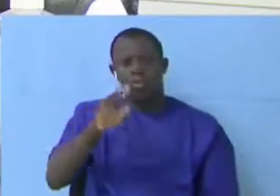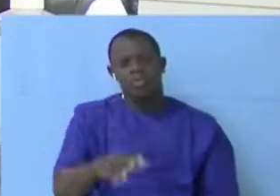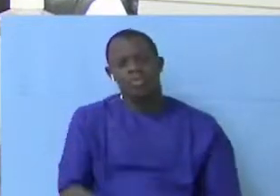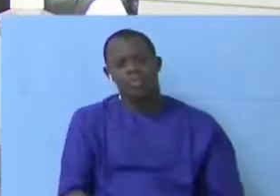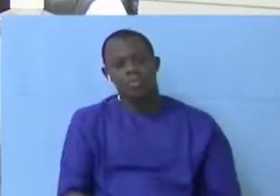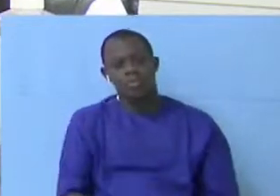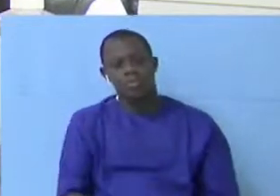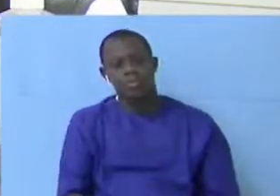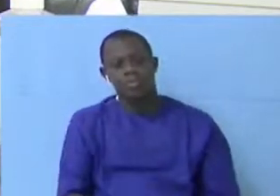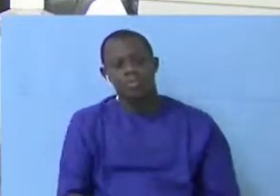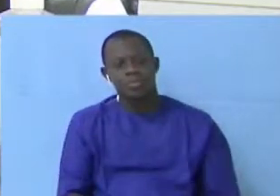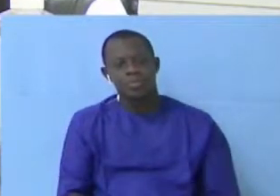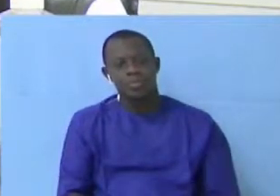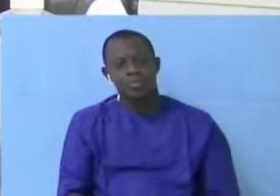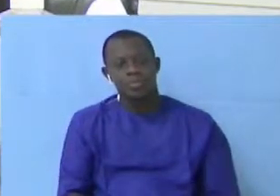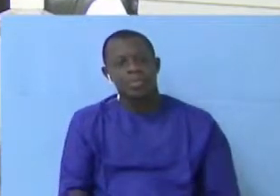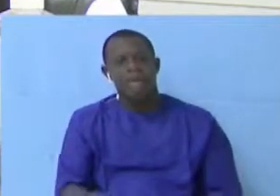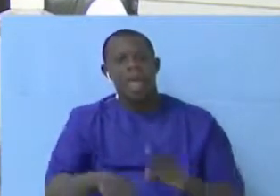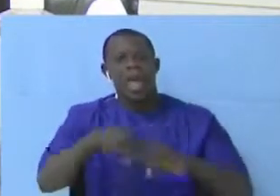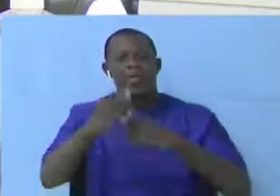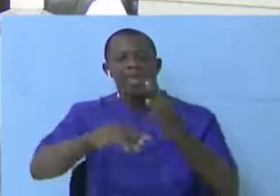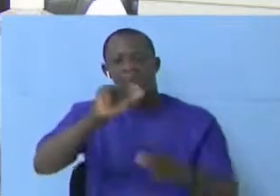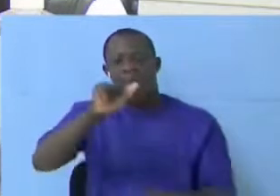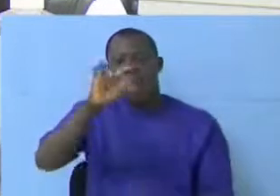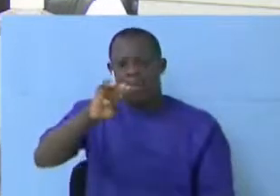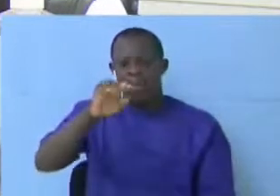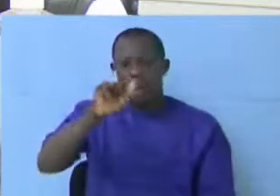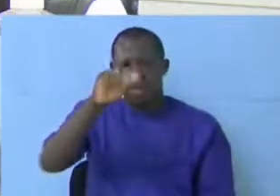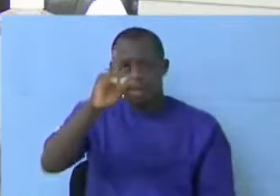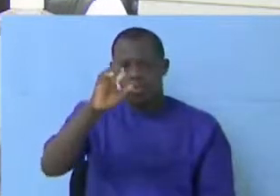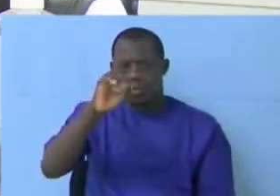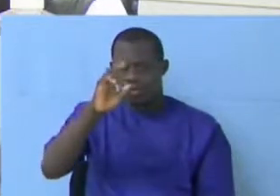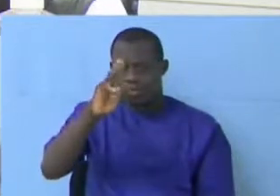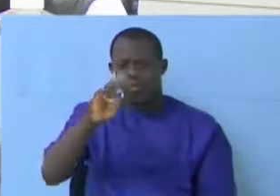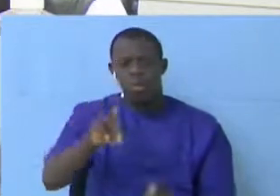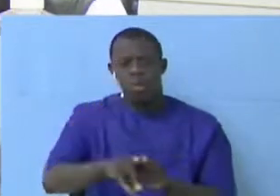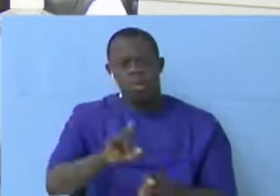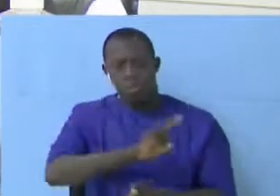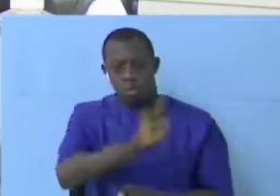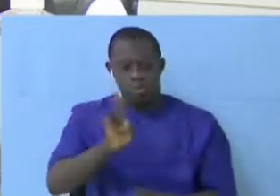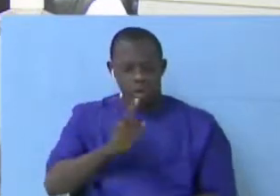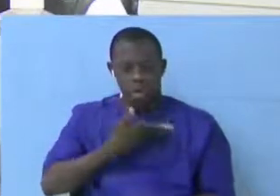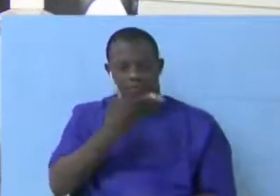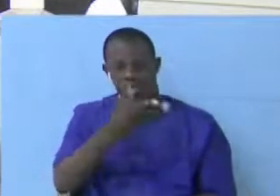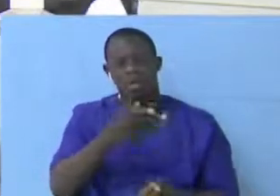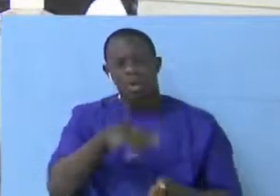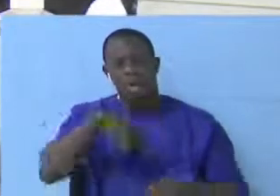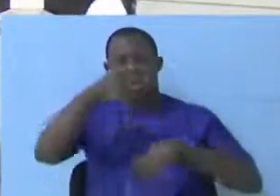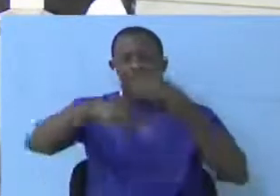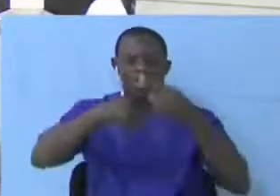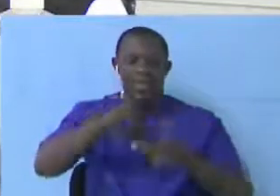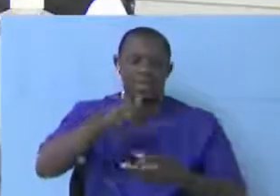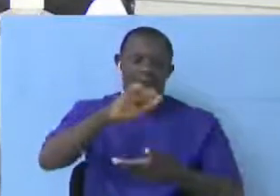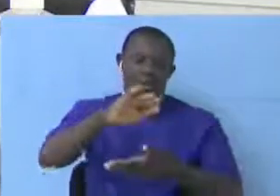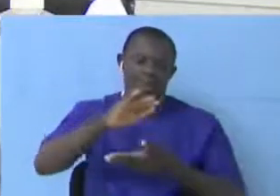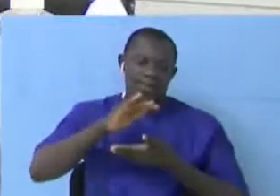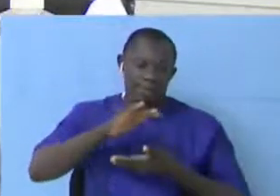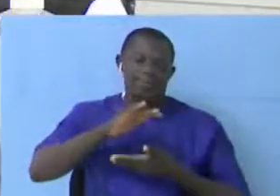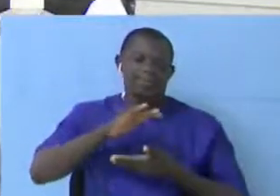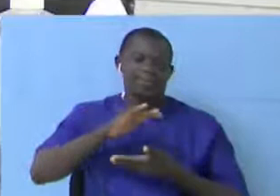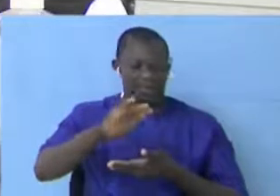Ultimately, Amadou, we were there, and I received information he was put in cells. So I put him at the